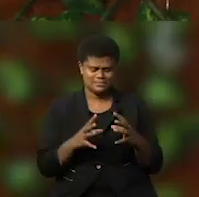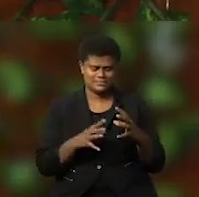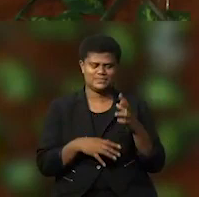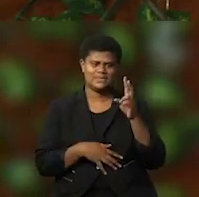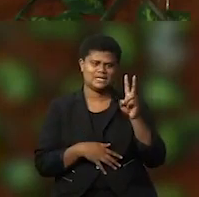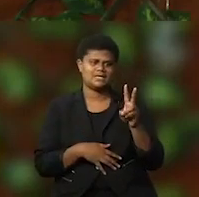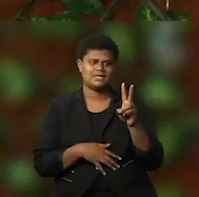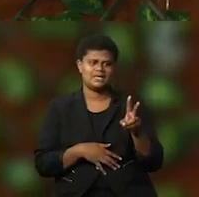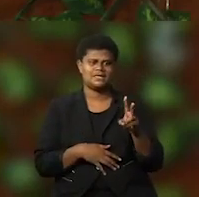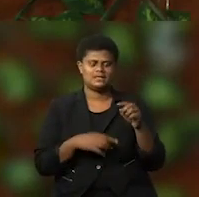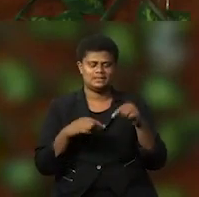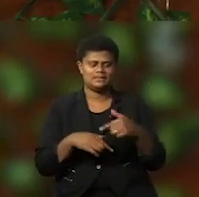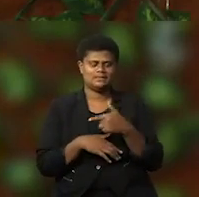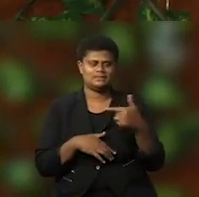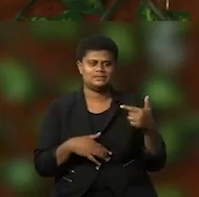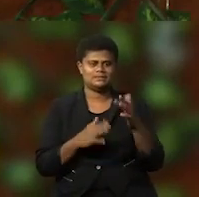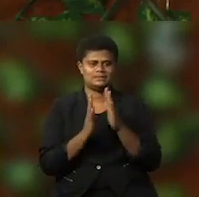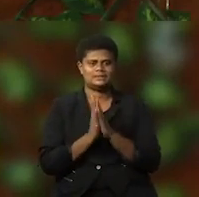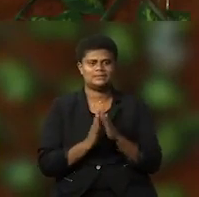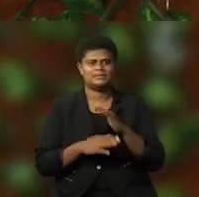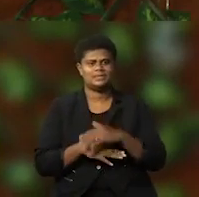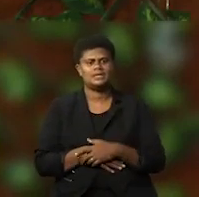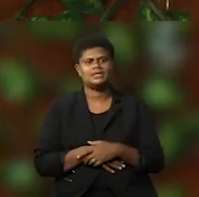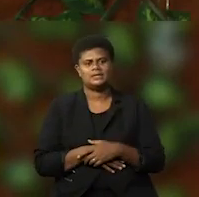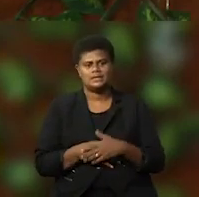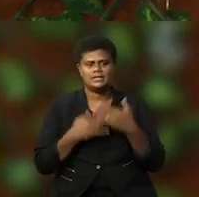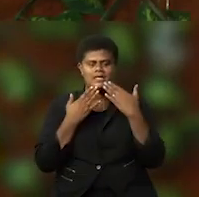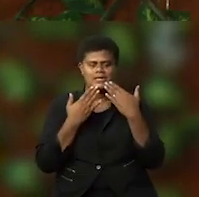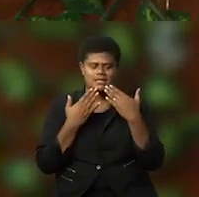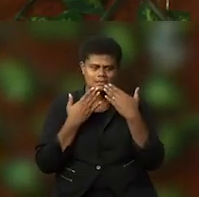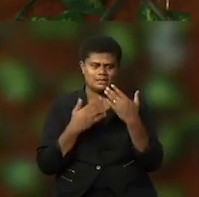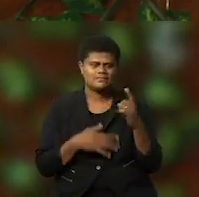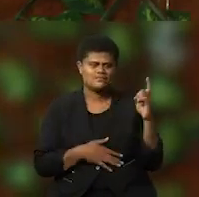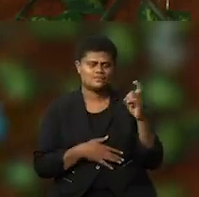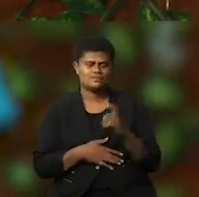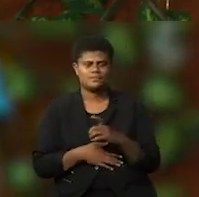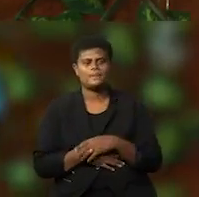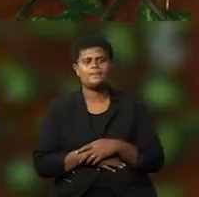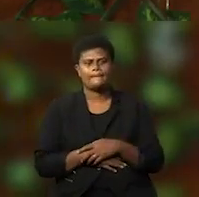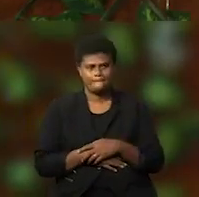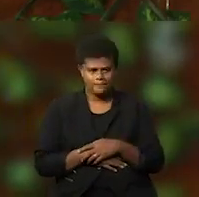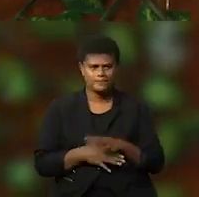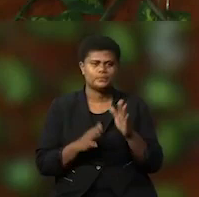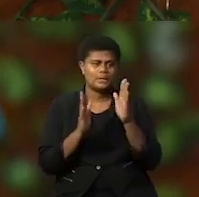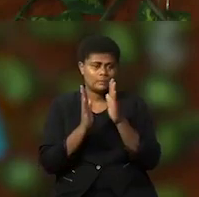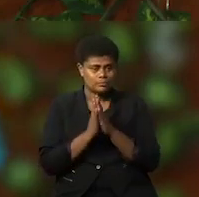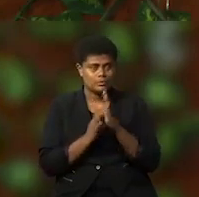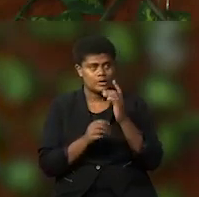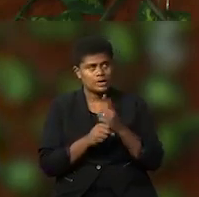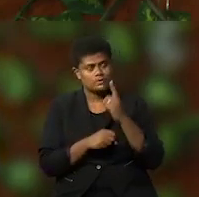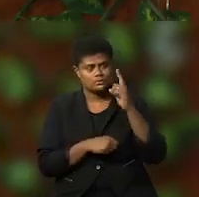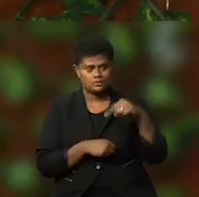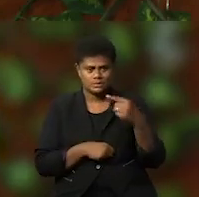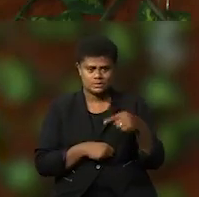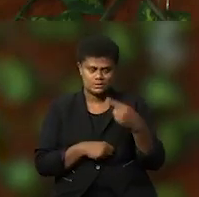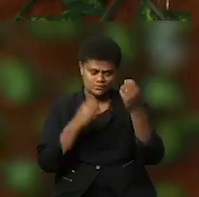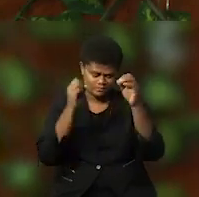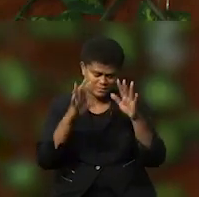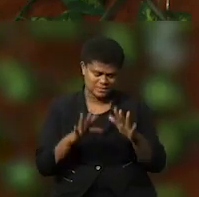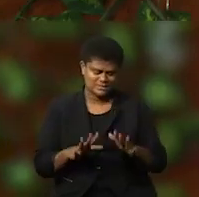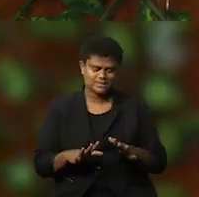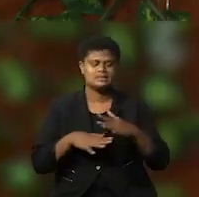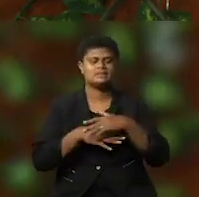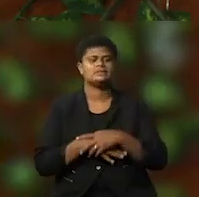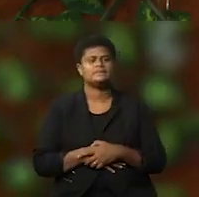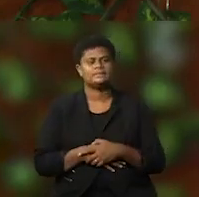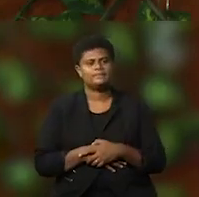together this Sabbath. And yes, thank you so much for availing yourselves. And it is my prayer that the Lord will continuously